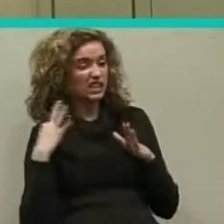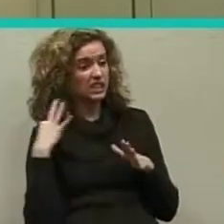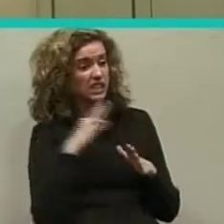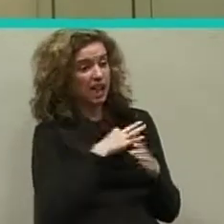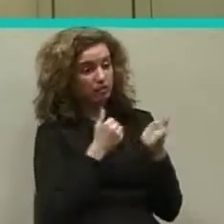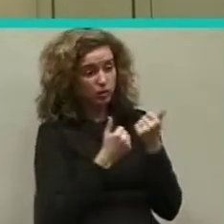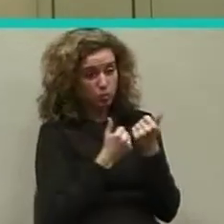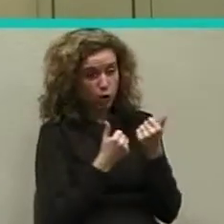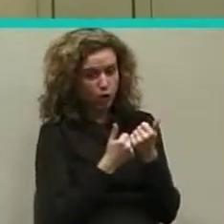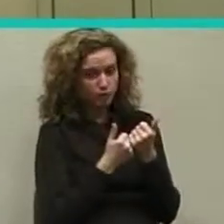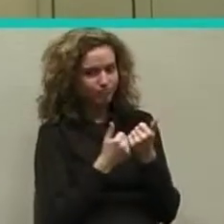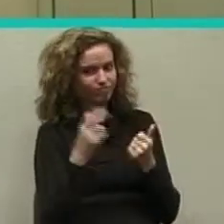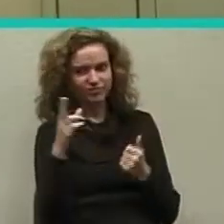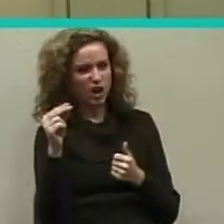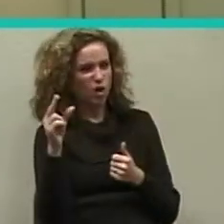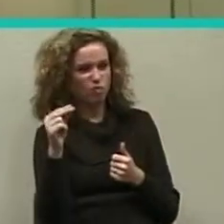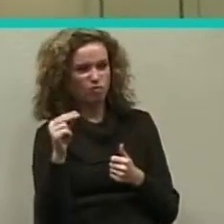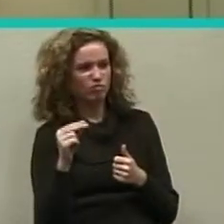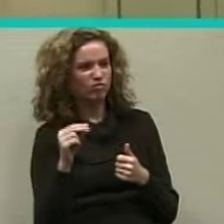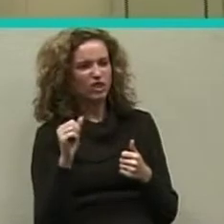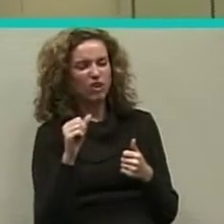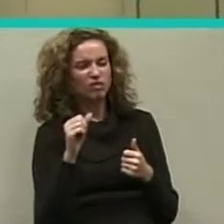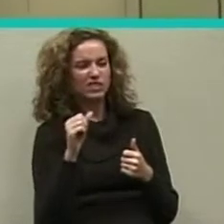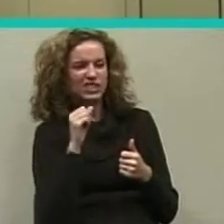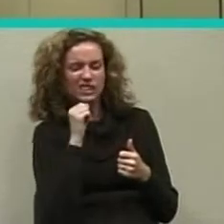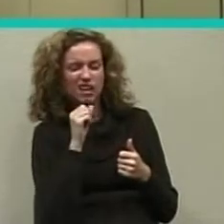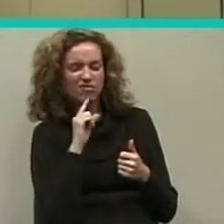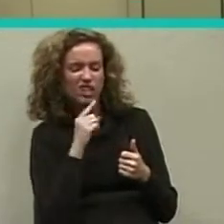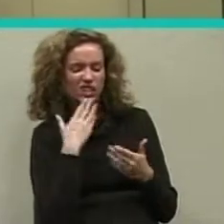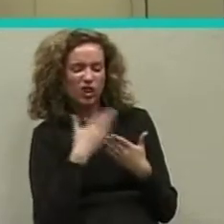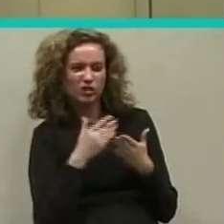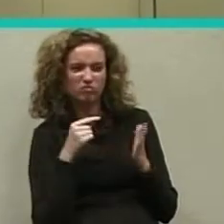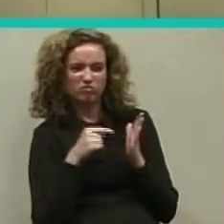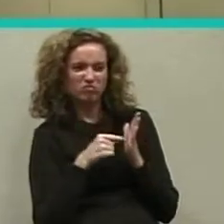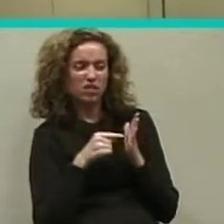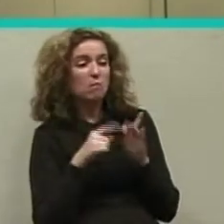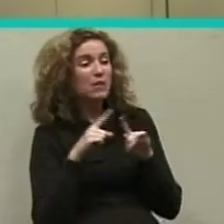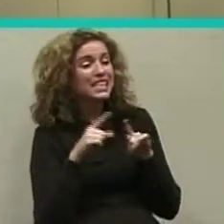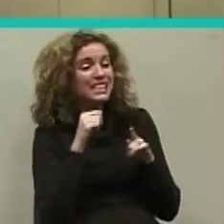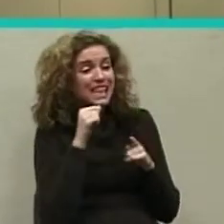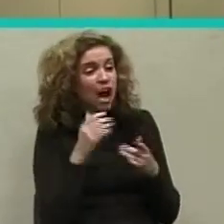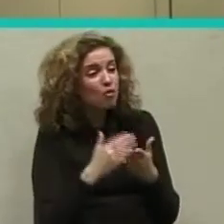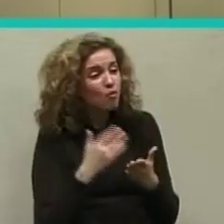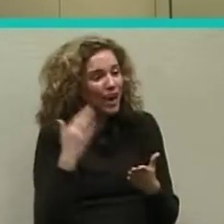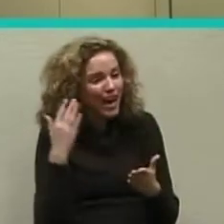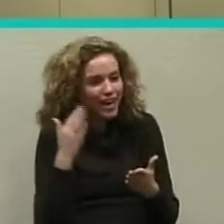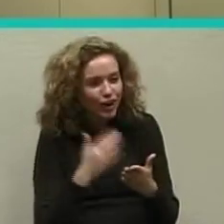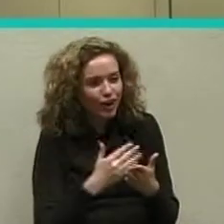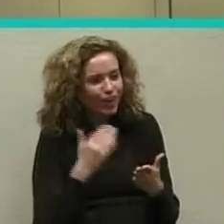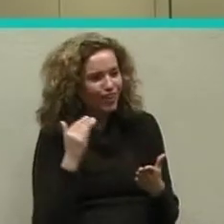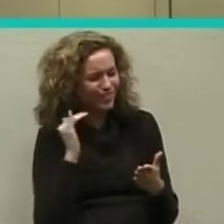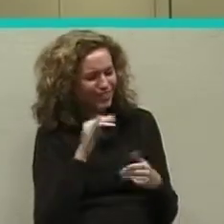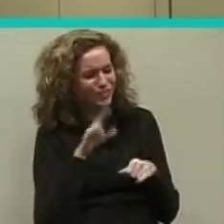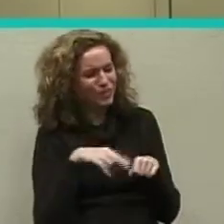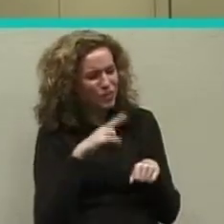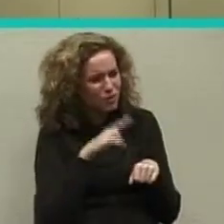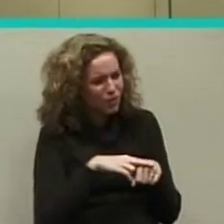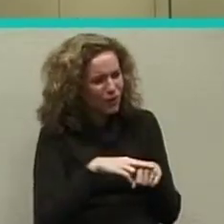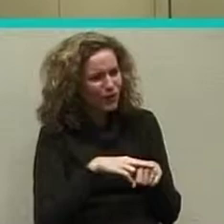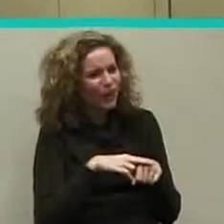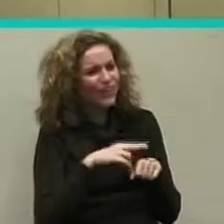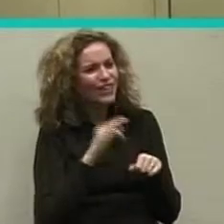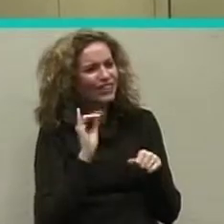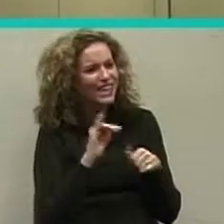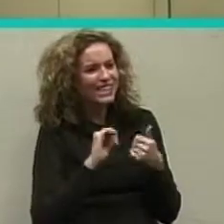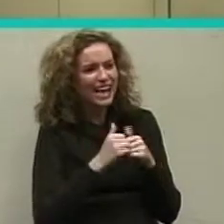No. Okay, so this one wouldn't necessarily fare too well. And again, this is not rare. This is kind of how these things come